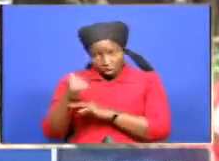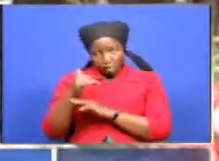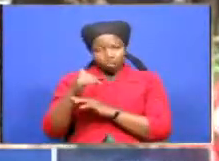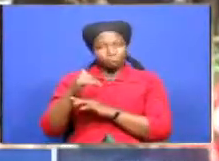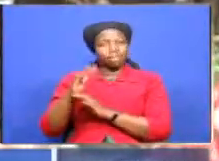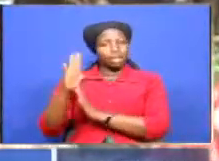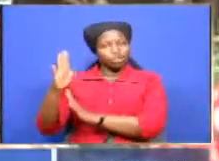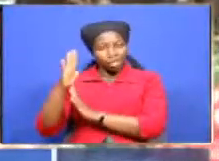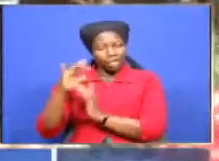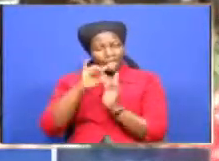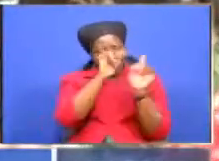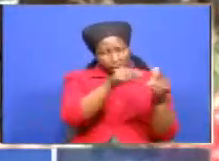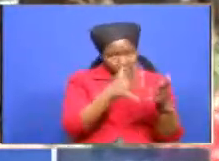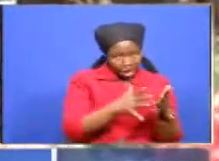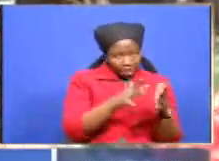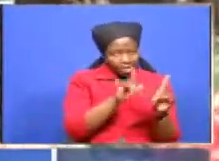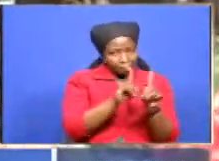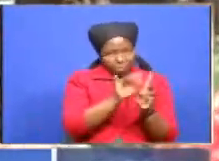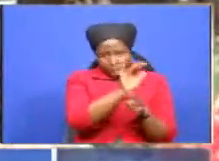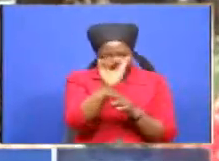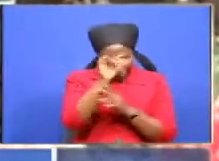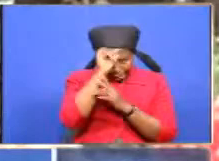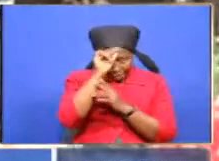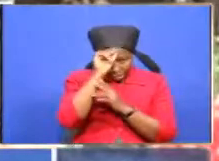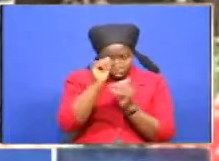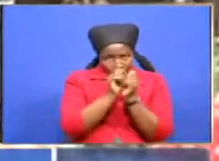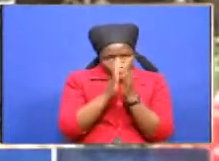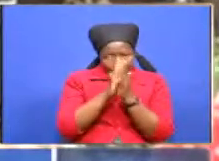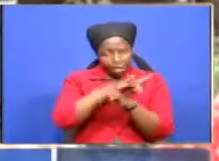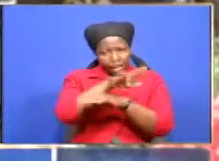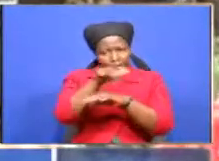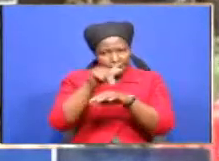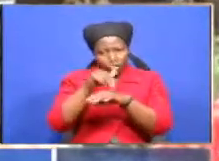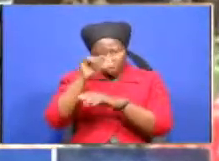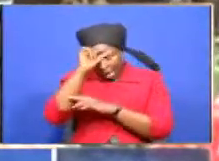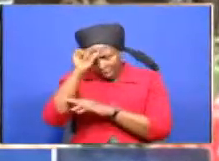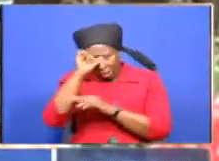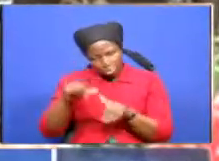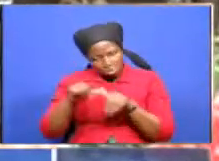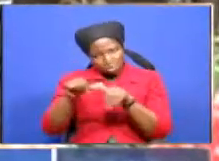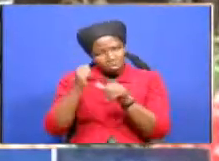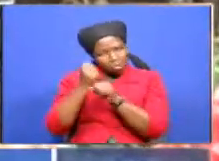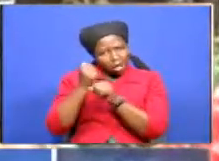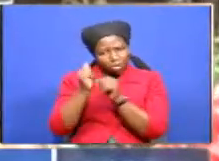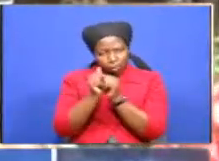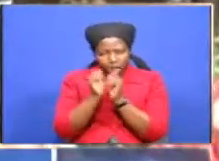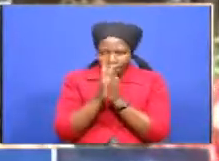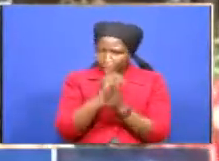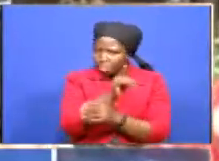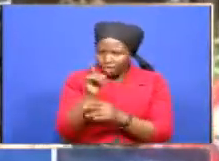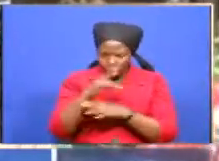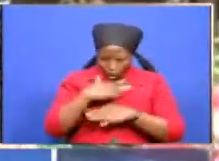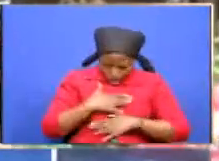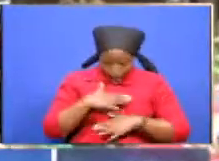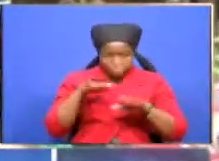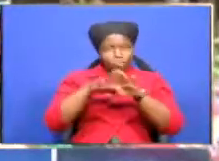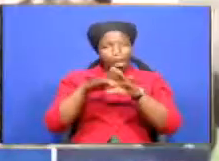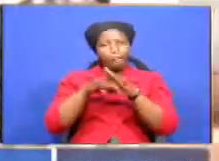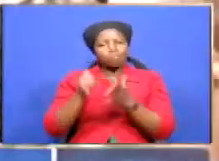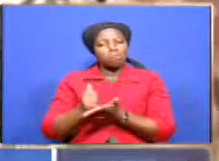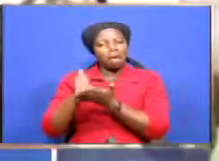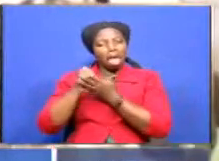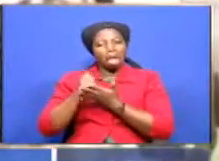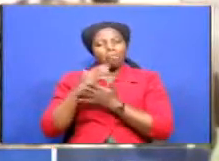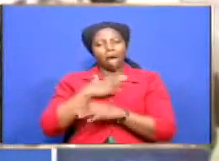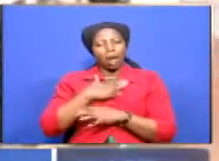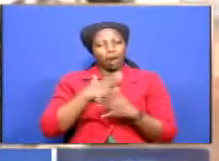wafadhili, tungeomba hata na serikali kuu iendelee kushikiana na hawa waheshimiwa na ili kusaidia watu wetu.